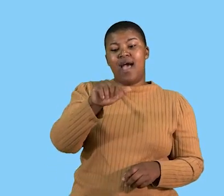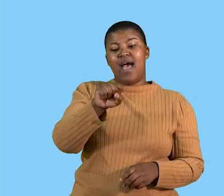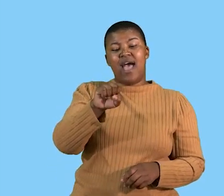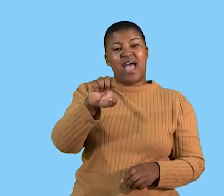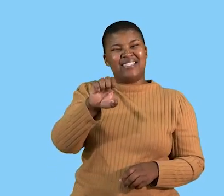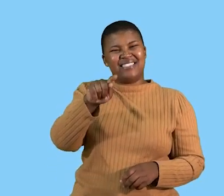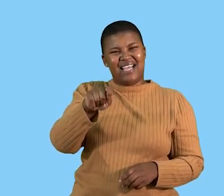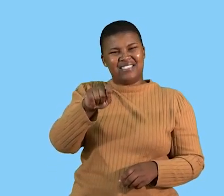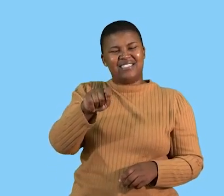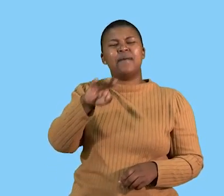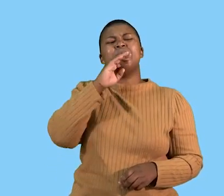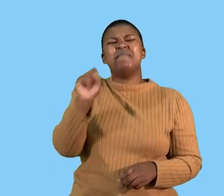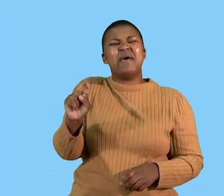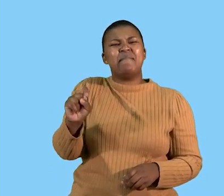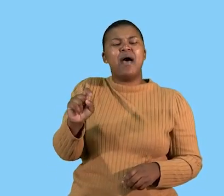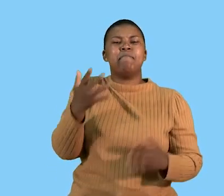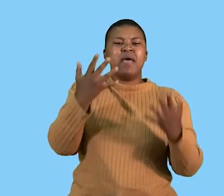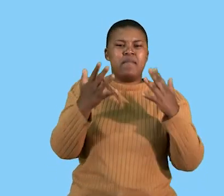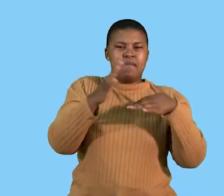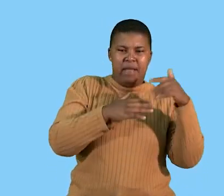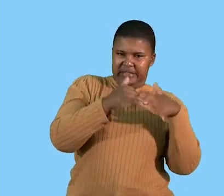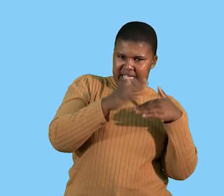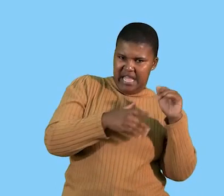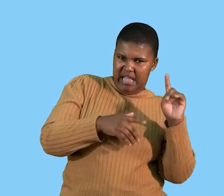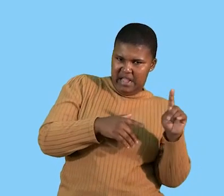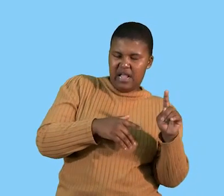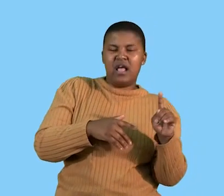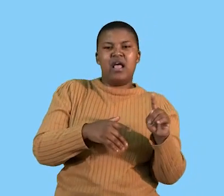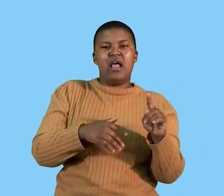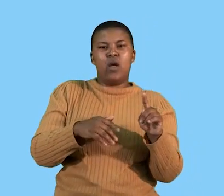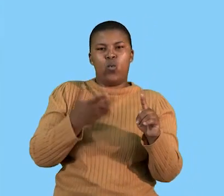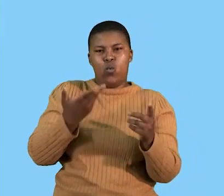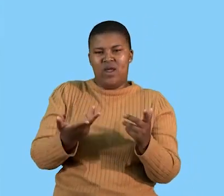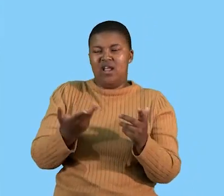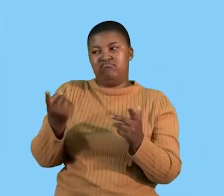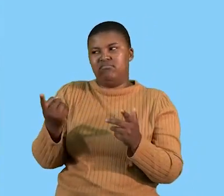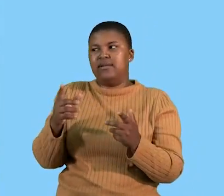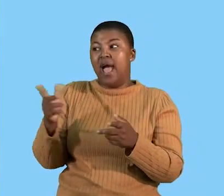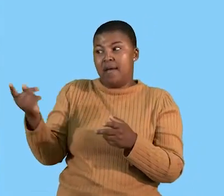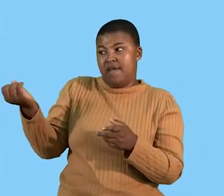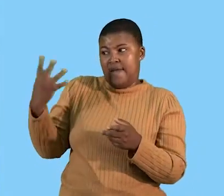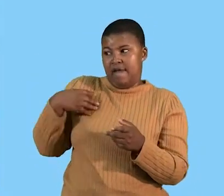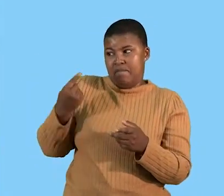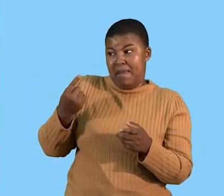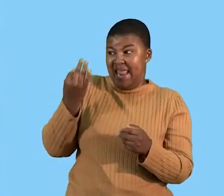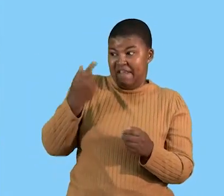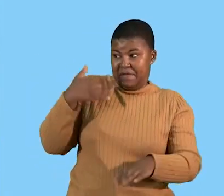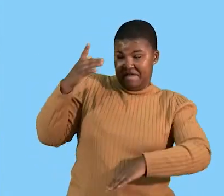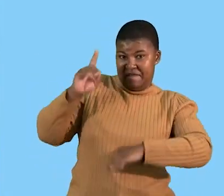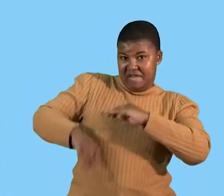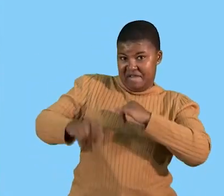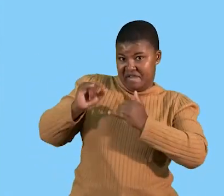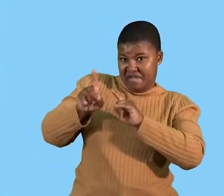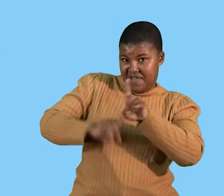Asset-based loans, where we give some of our assets, like the building we own, as collateral or security for